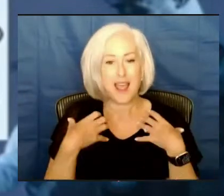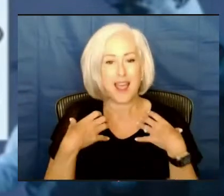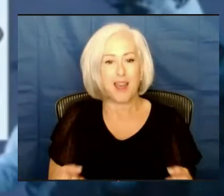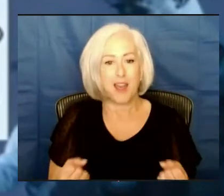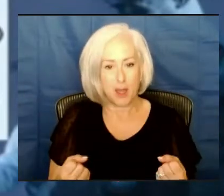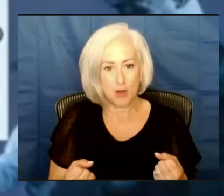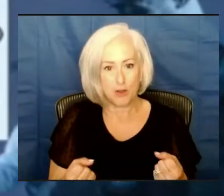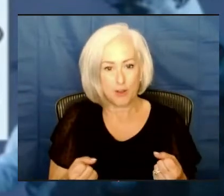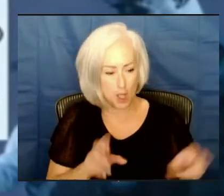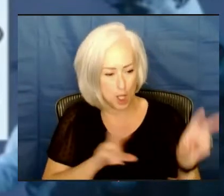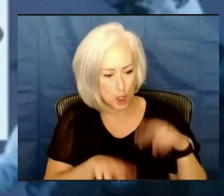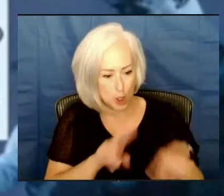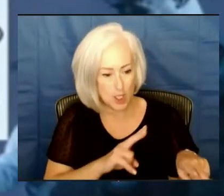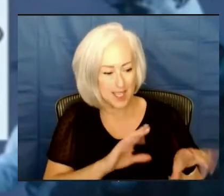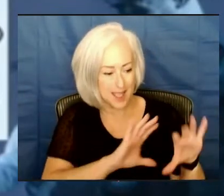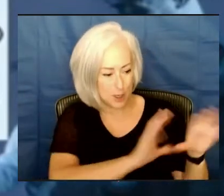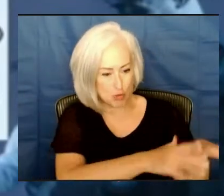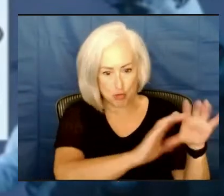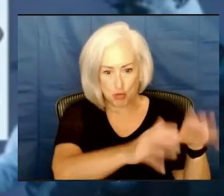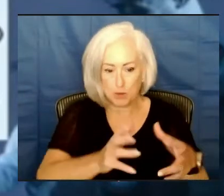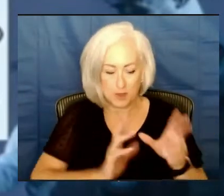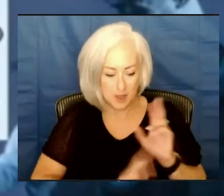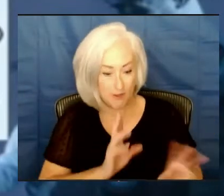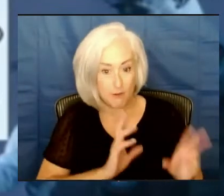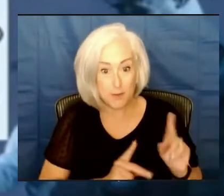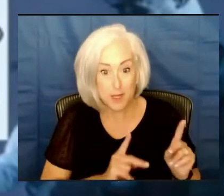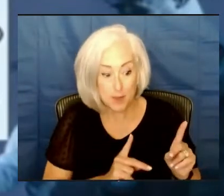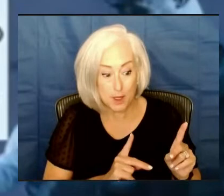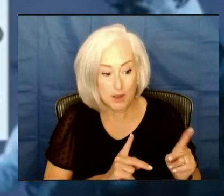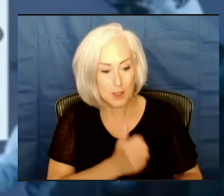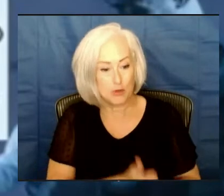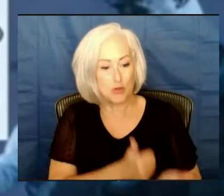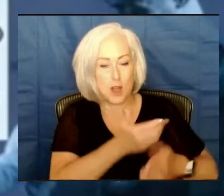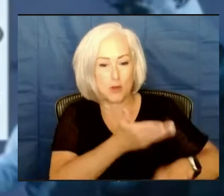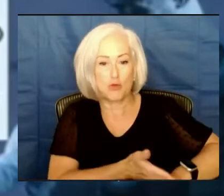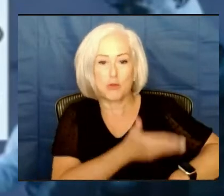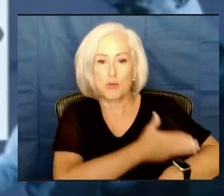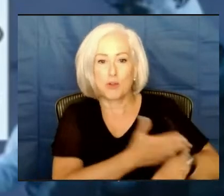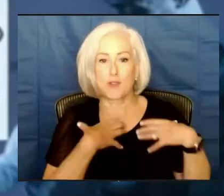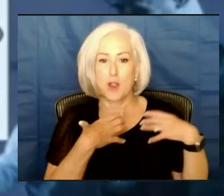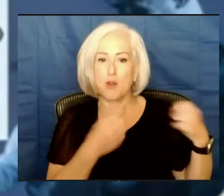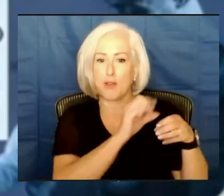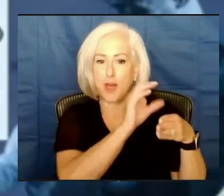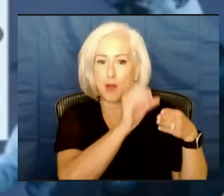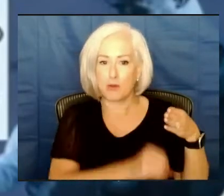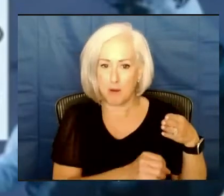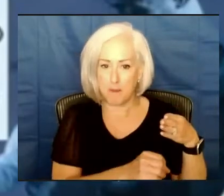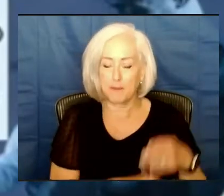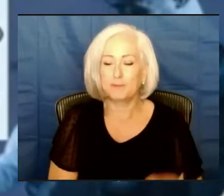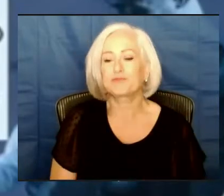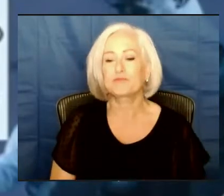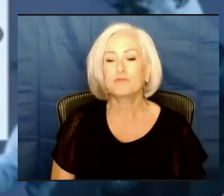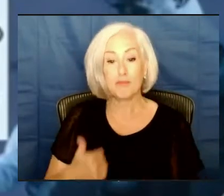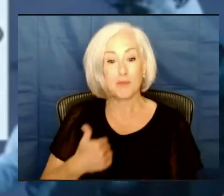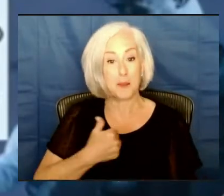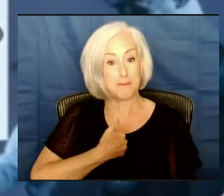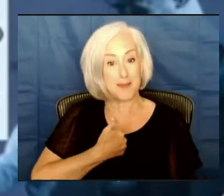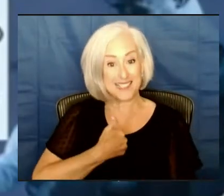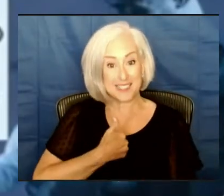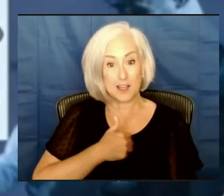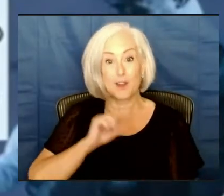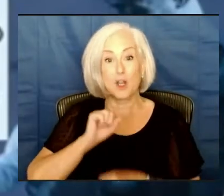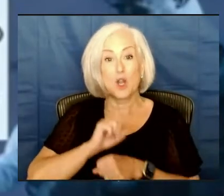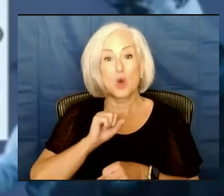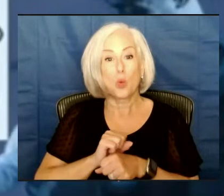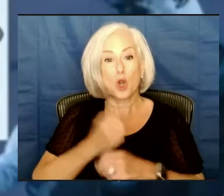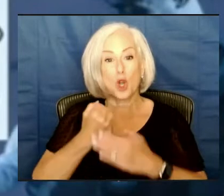are disproportionately affected and improving their health outcomes. What we do in our community is, particularly I work in birth equity. And